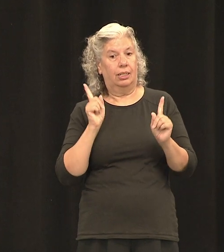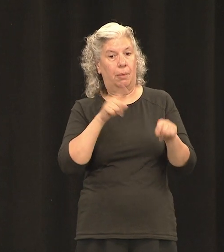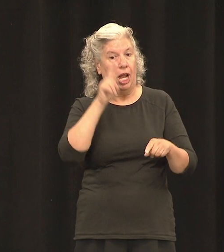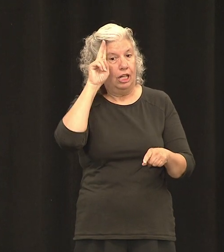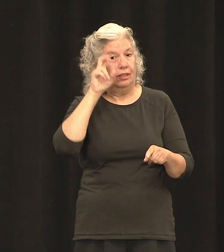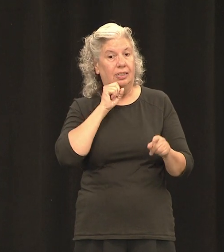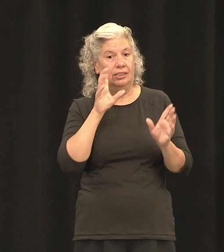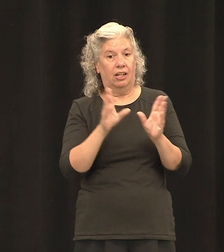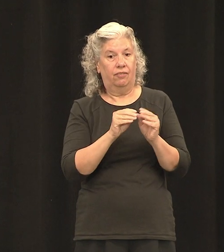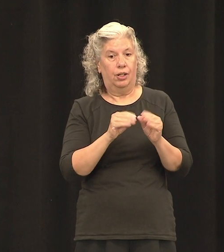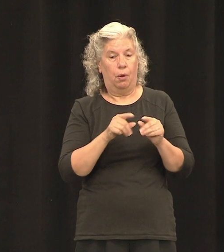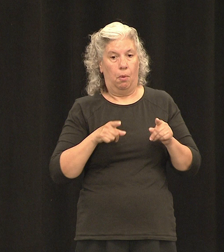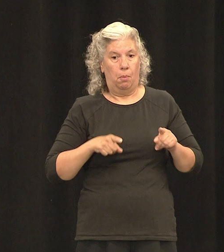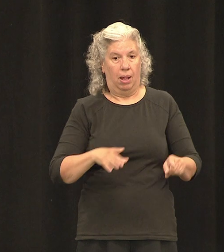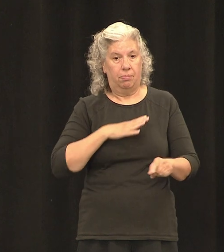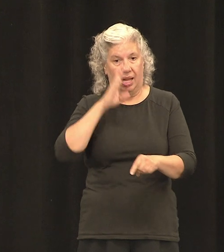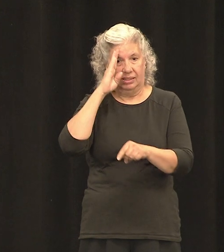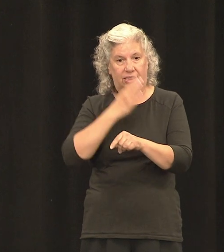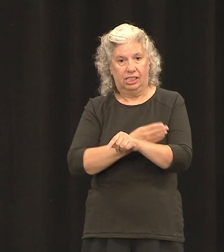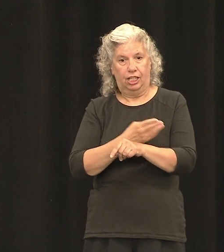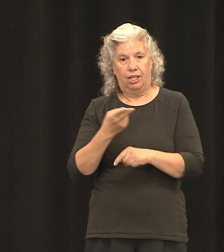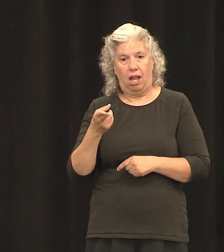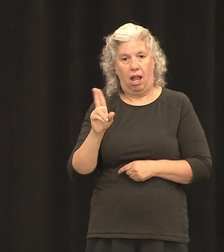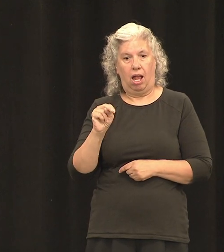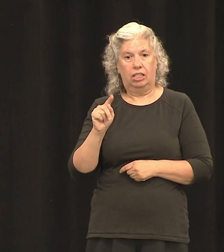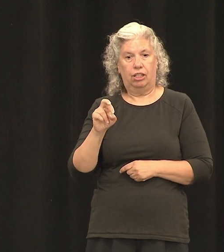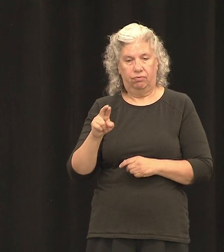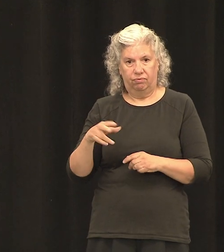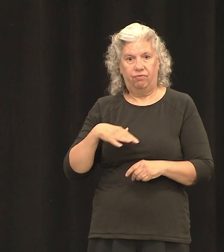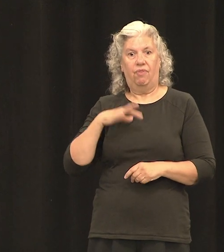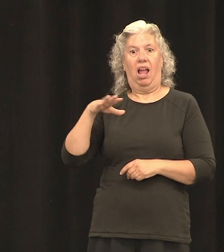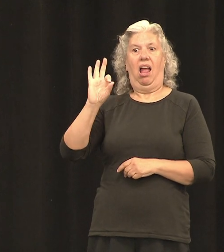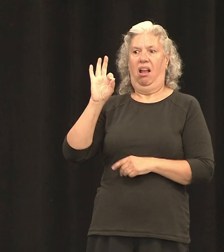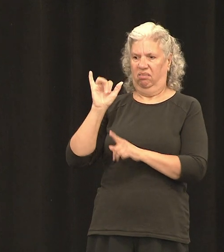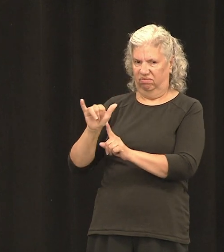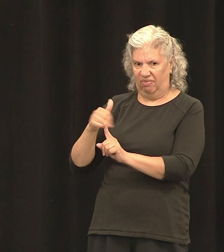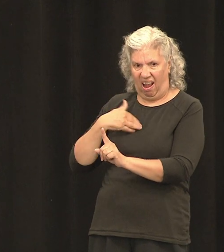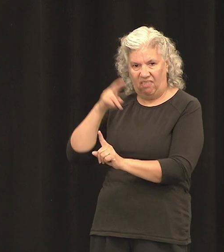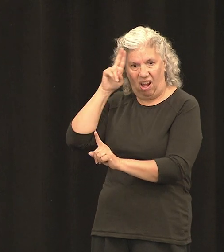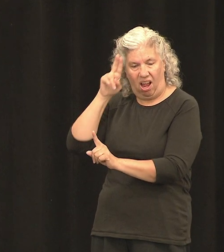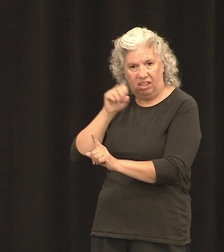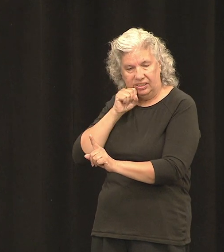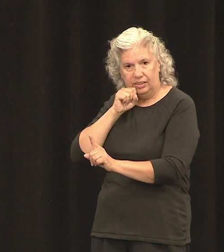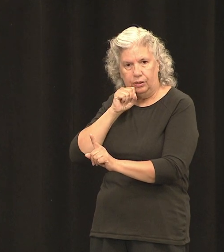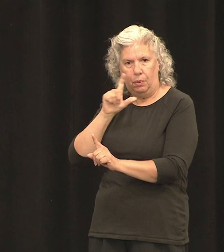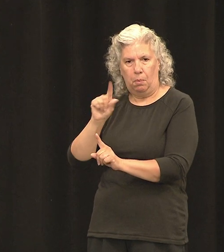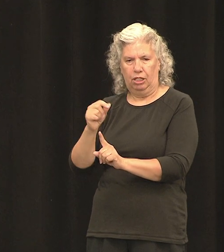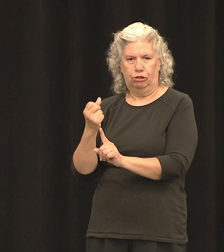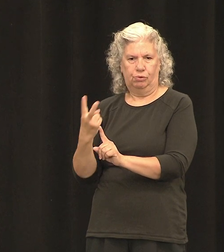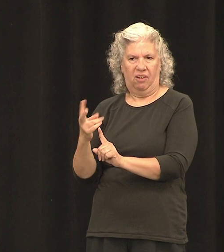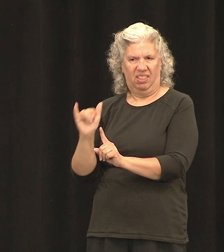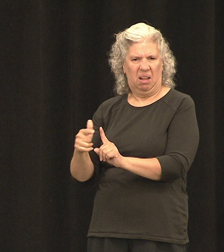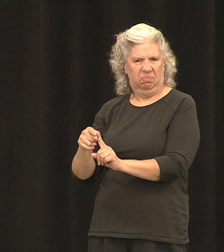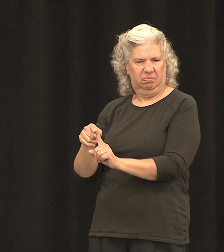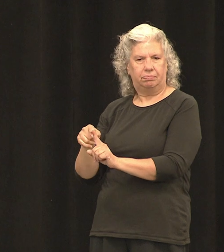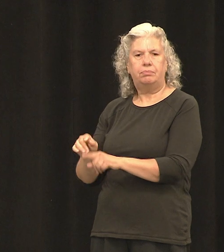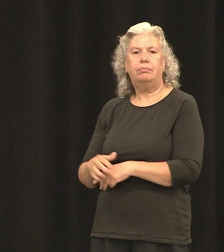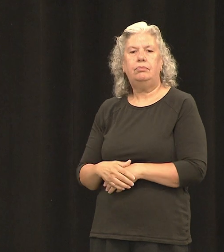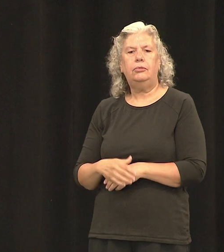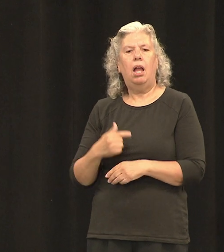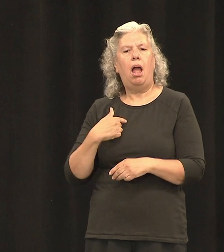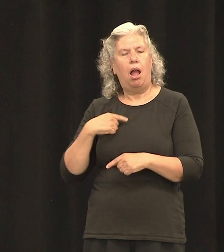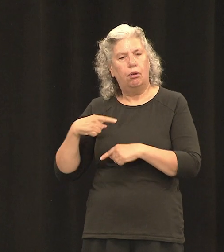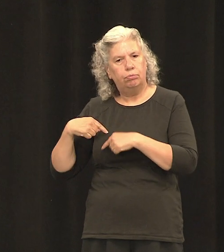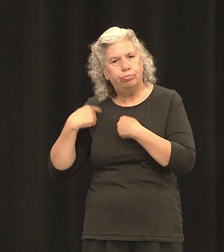had the privilege to serve on the Coalition's board of directors for a few years as well. I hope you all benefit from this weekend as much as our